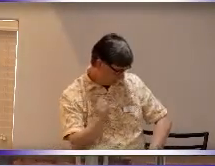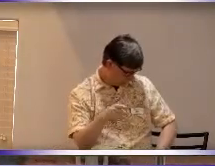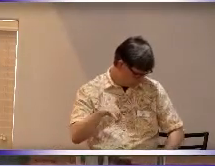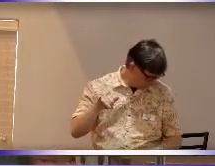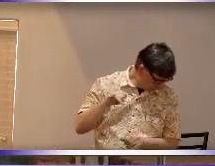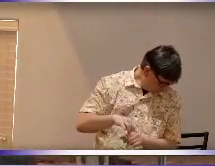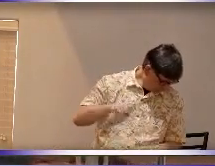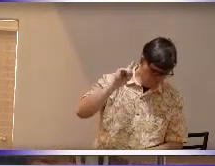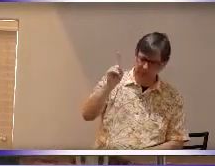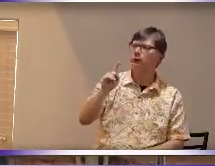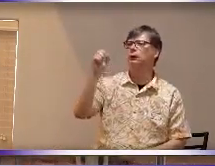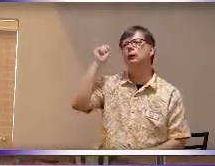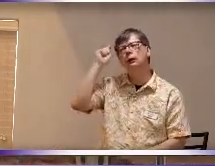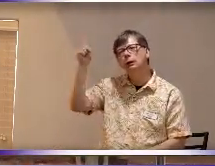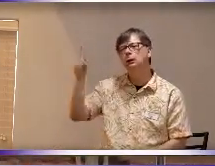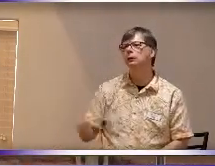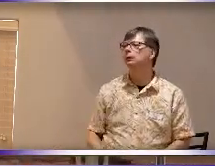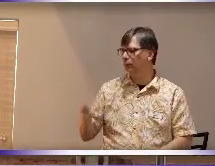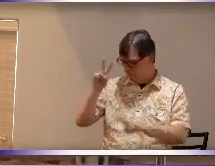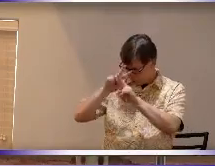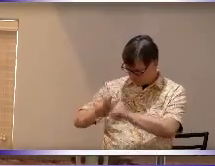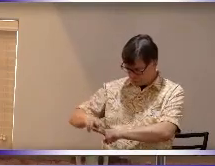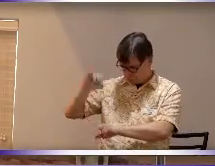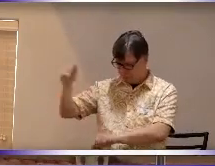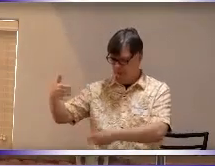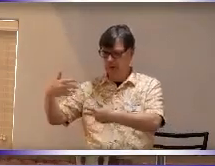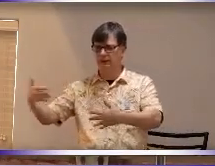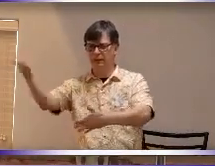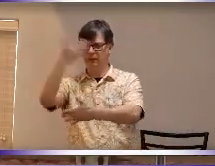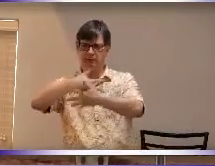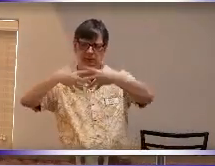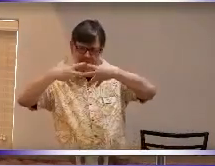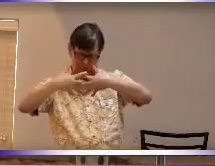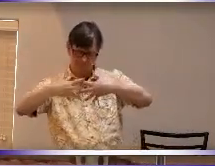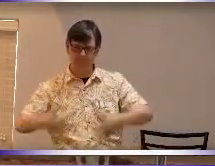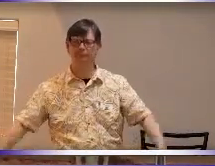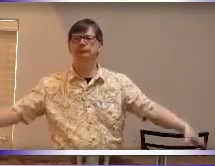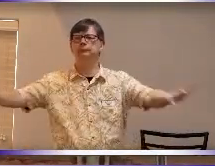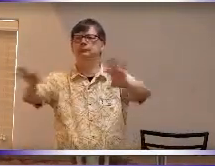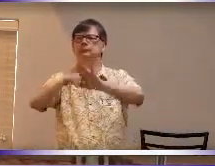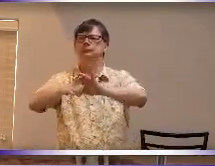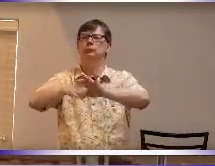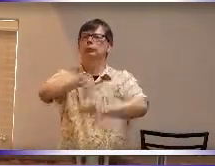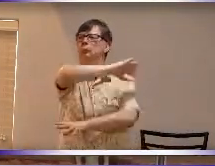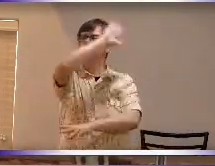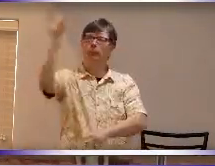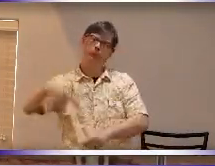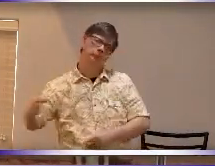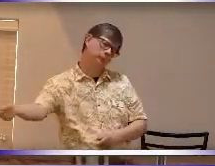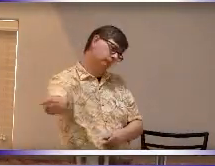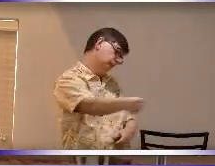image. And we had this notion that the internet would connect all of us. And